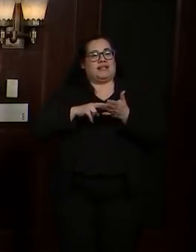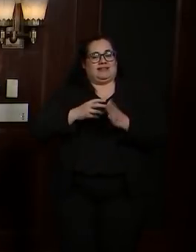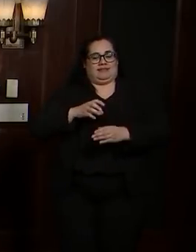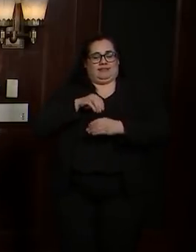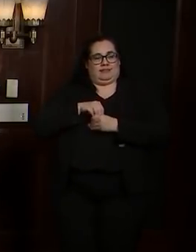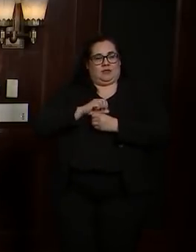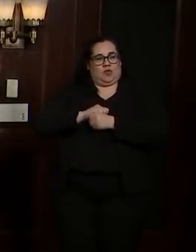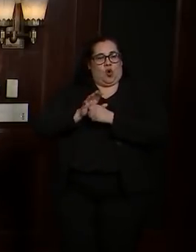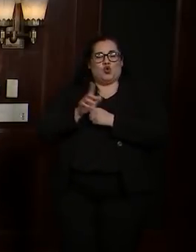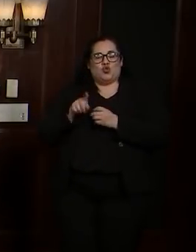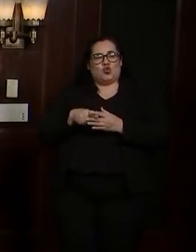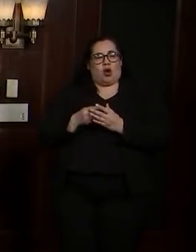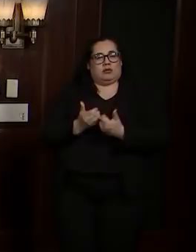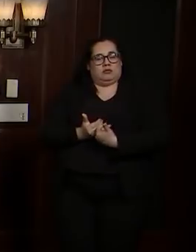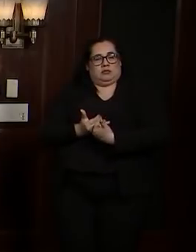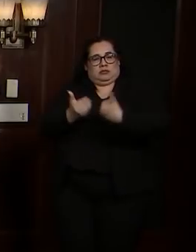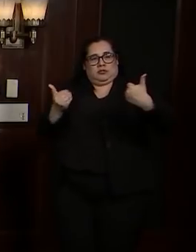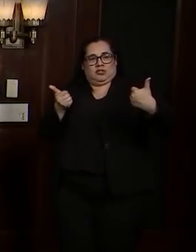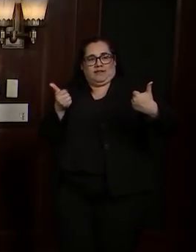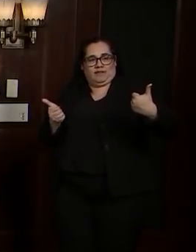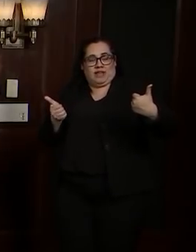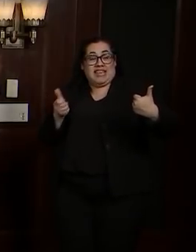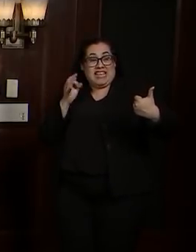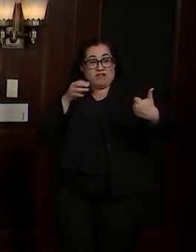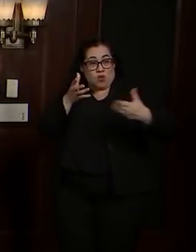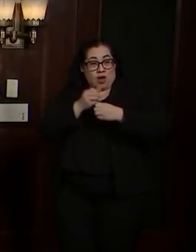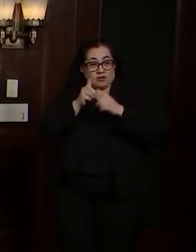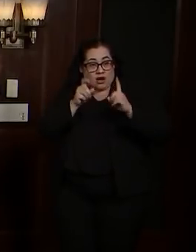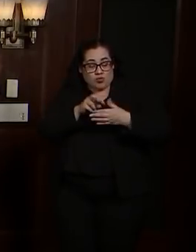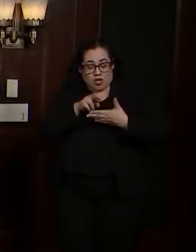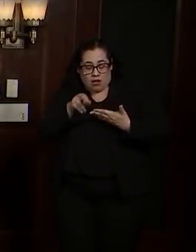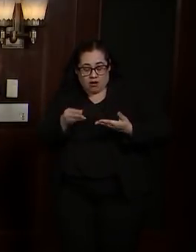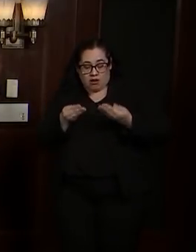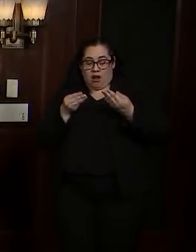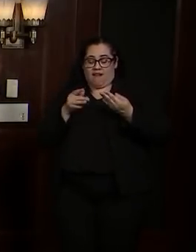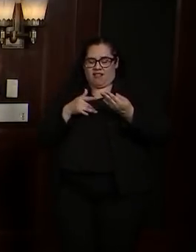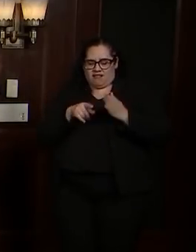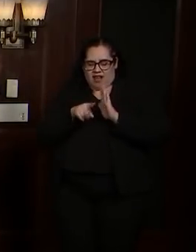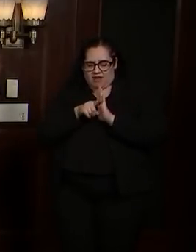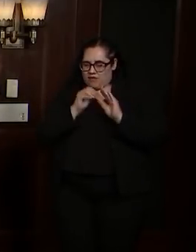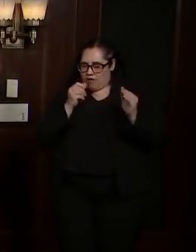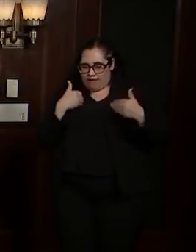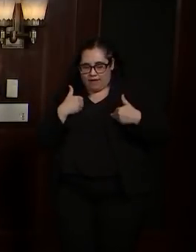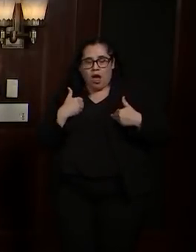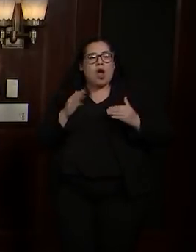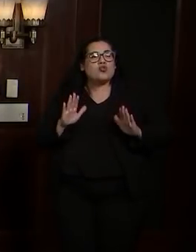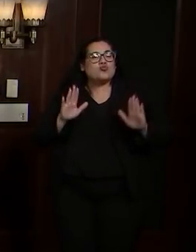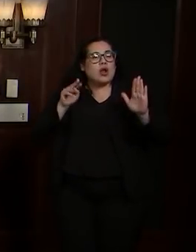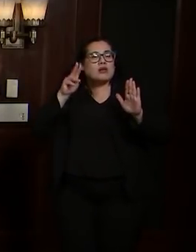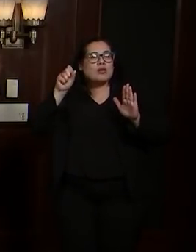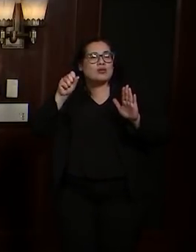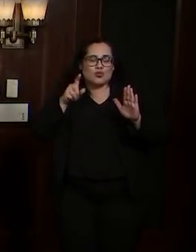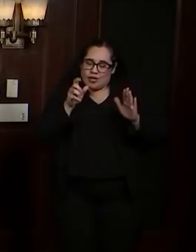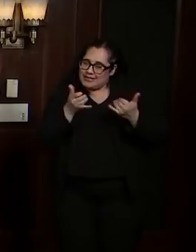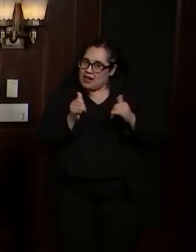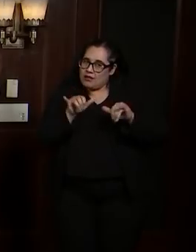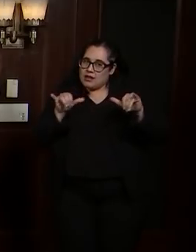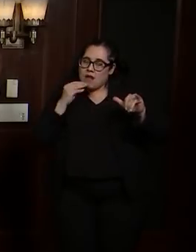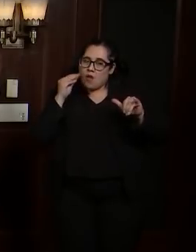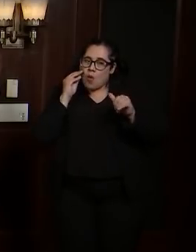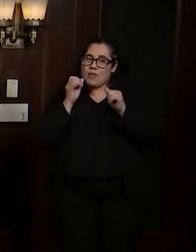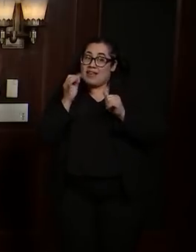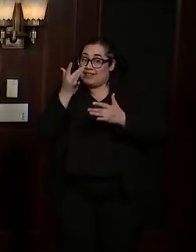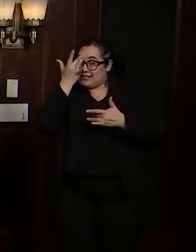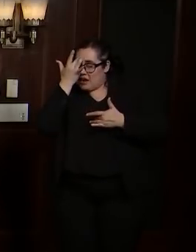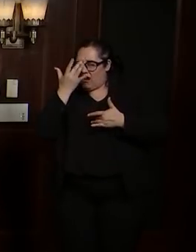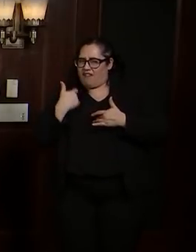you should start to isolate yourself. If you get your test results and you're negative, That's great news. You should still stay home if you're